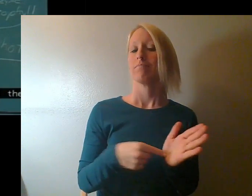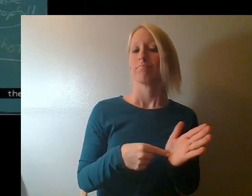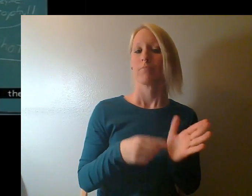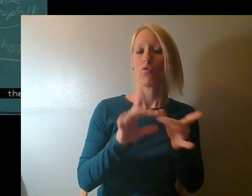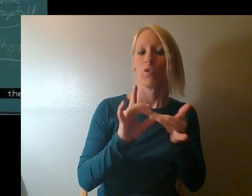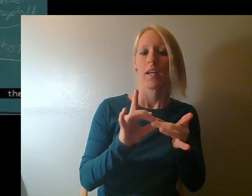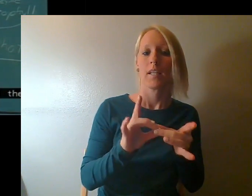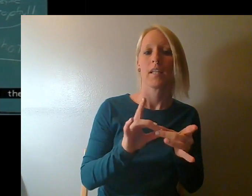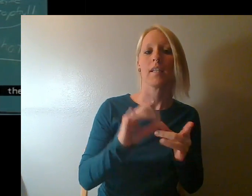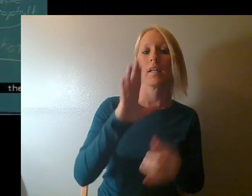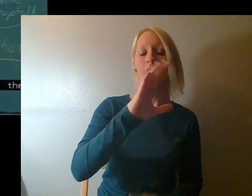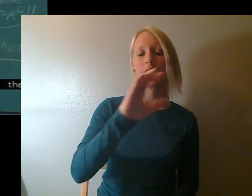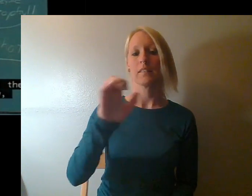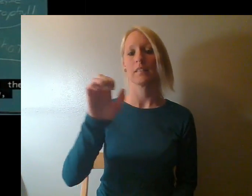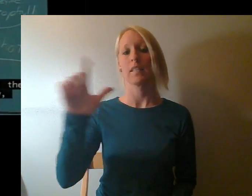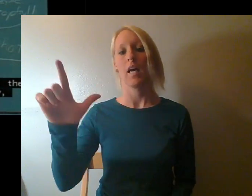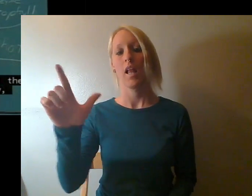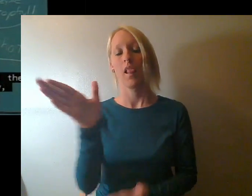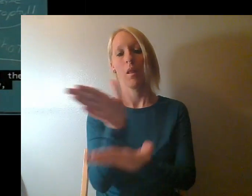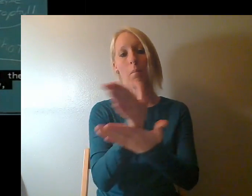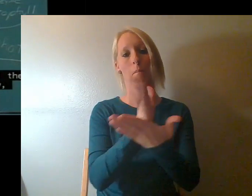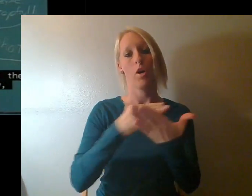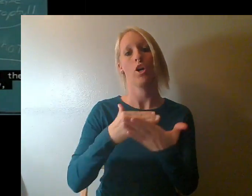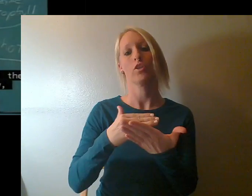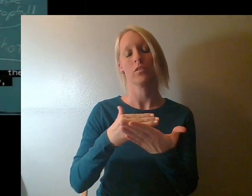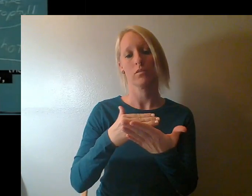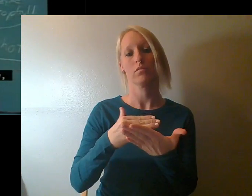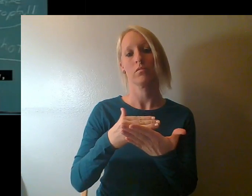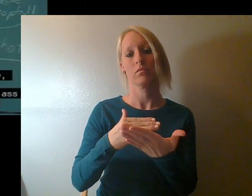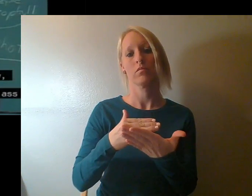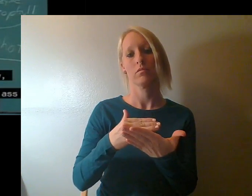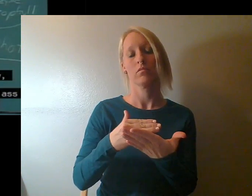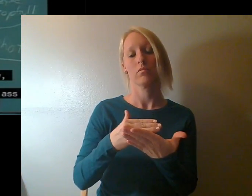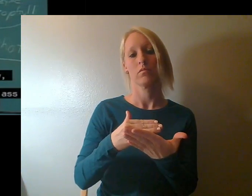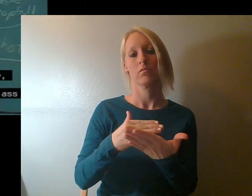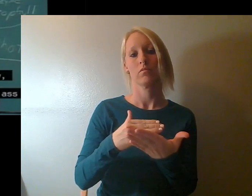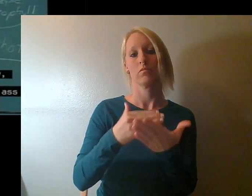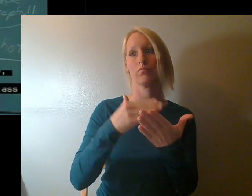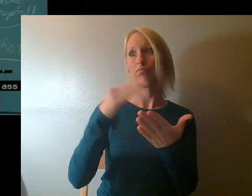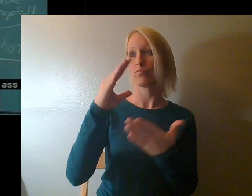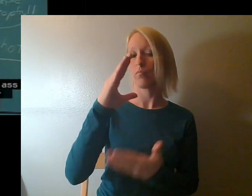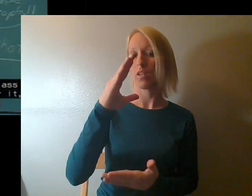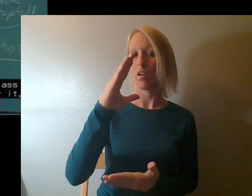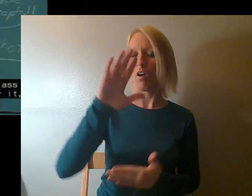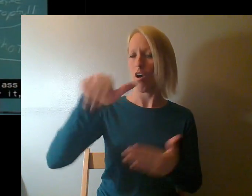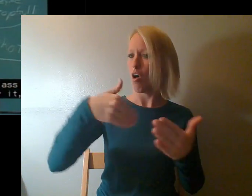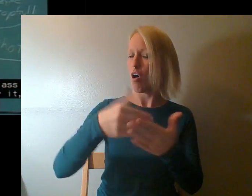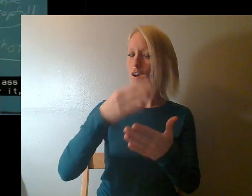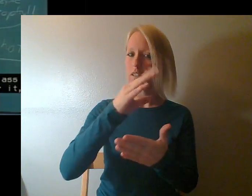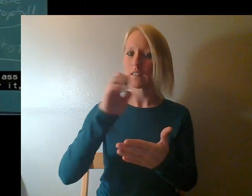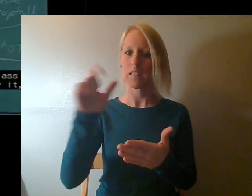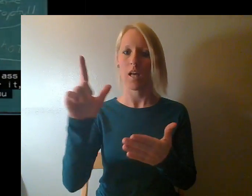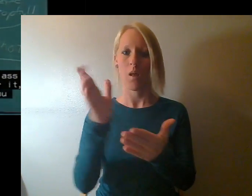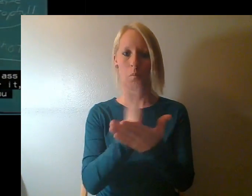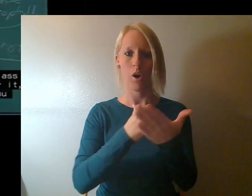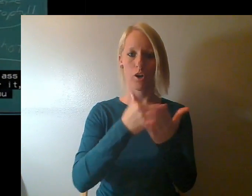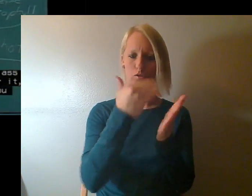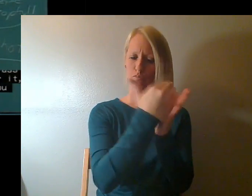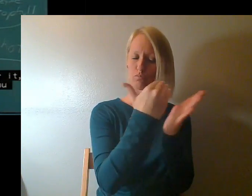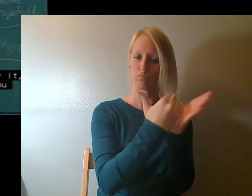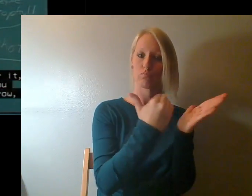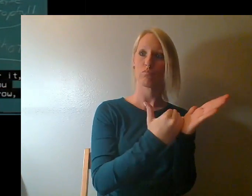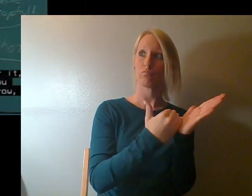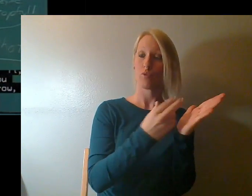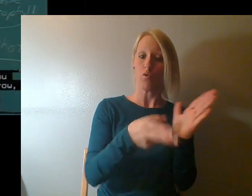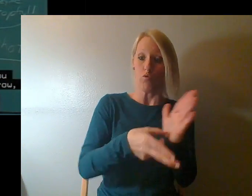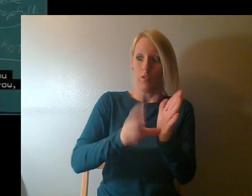have covered all the parts of the cell basically before then. If not, if by the end of class I don't feel you're ready for it, I'll announce it and you won't have that